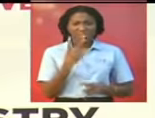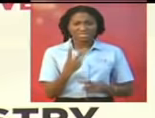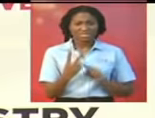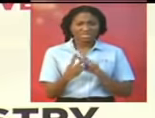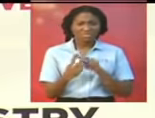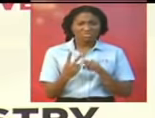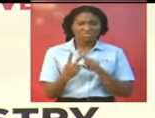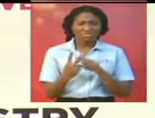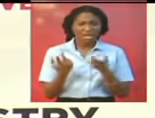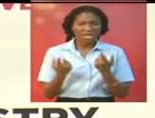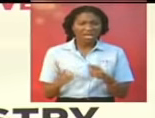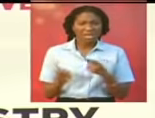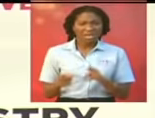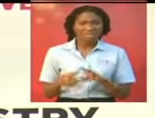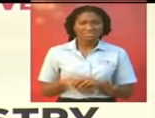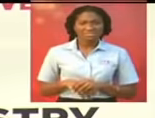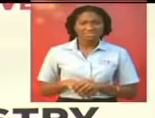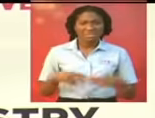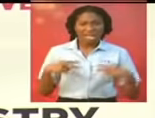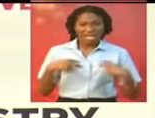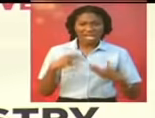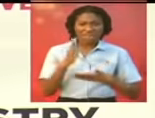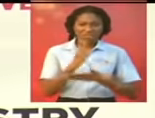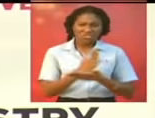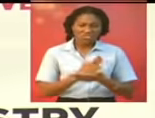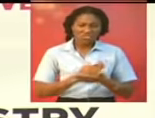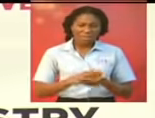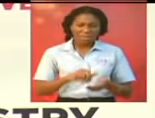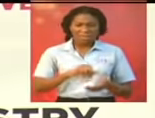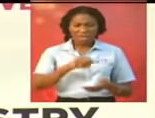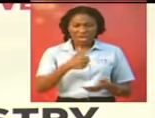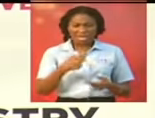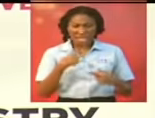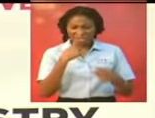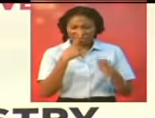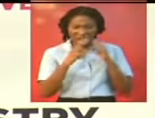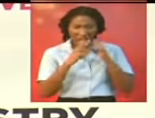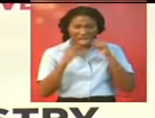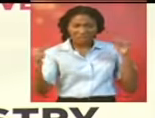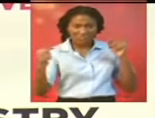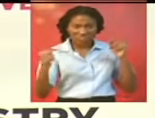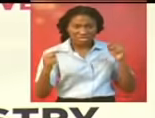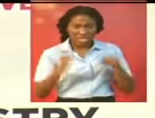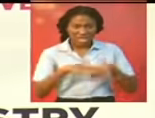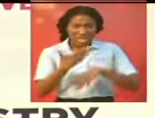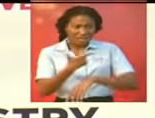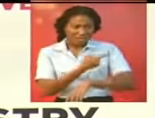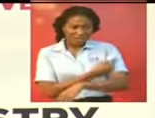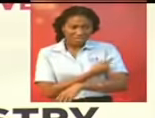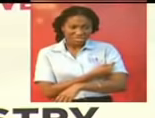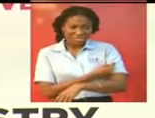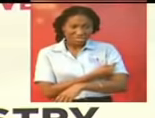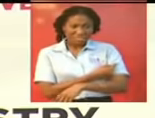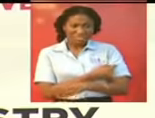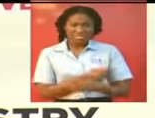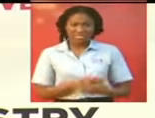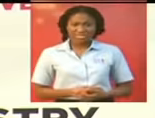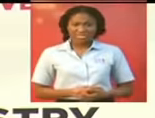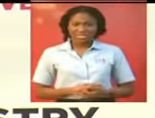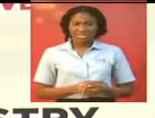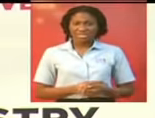particular event. There have been some other mild allergic type reactions that have been documented where persons would have had